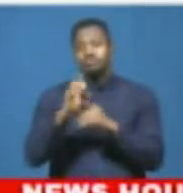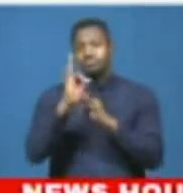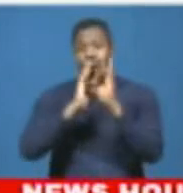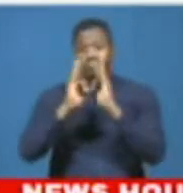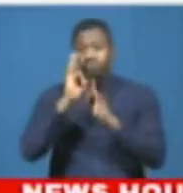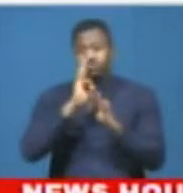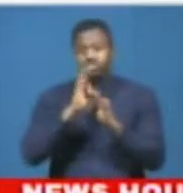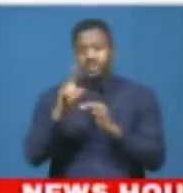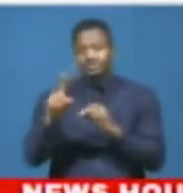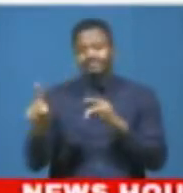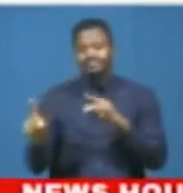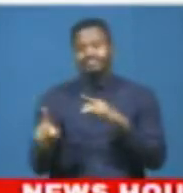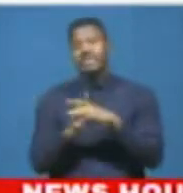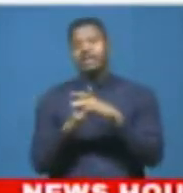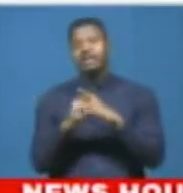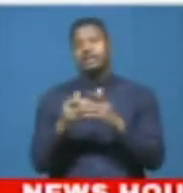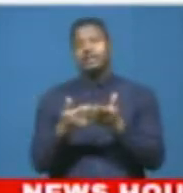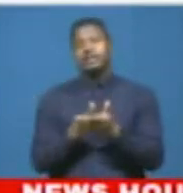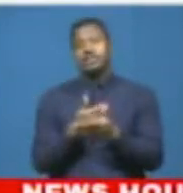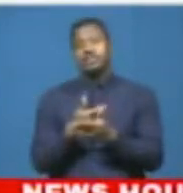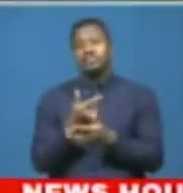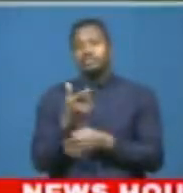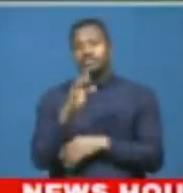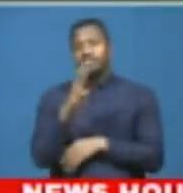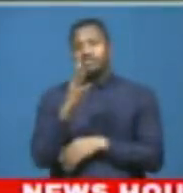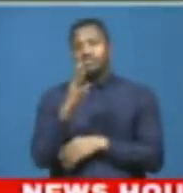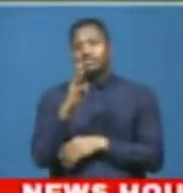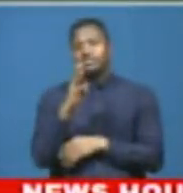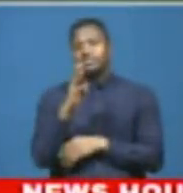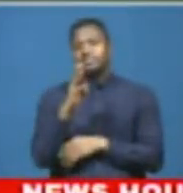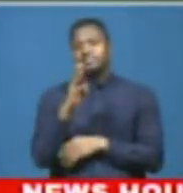the ranks of Ghana's army.